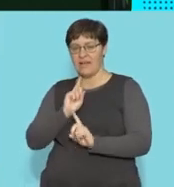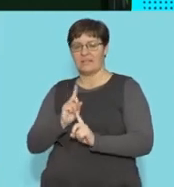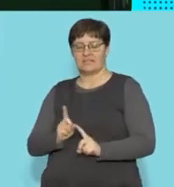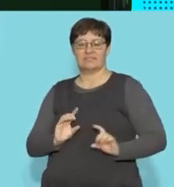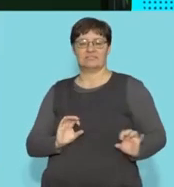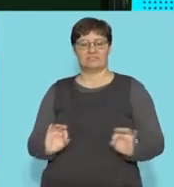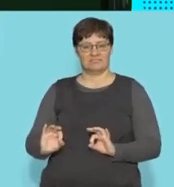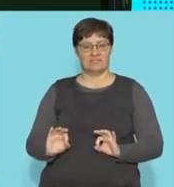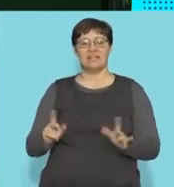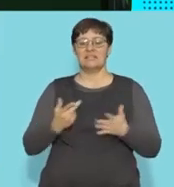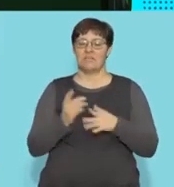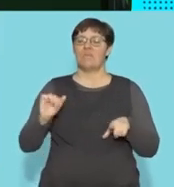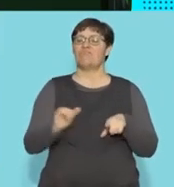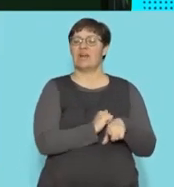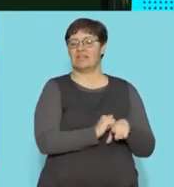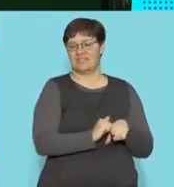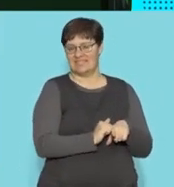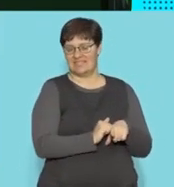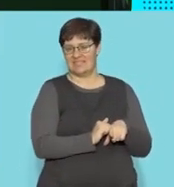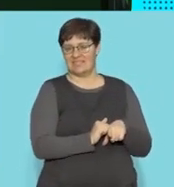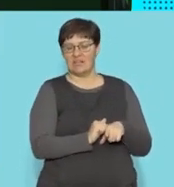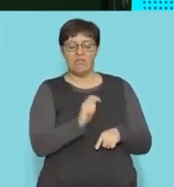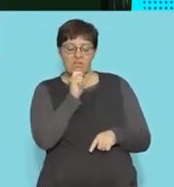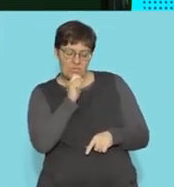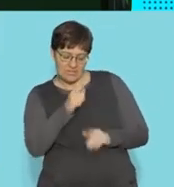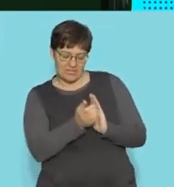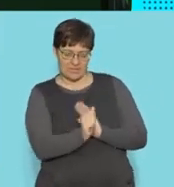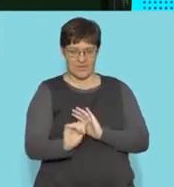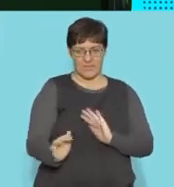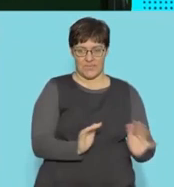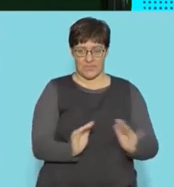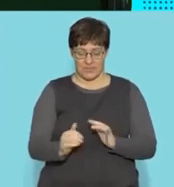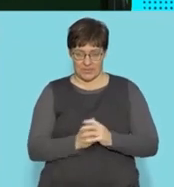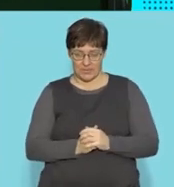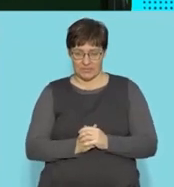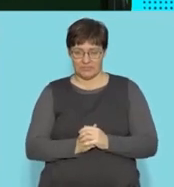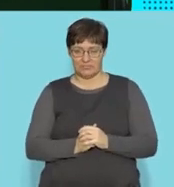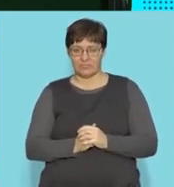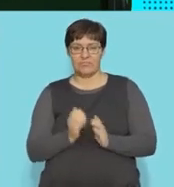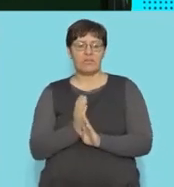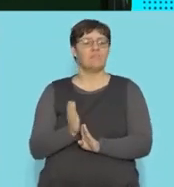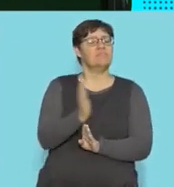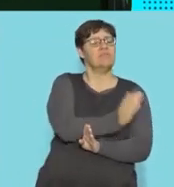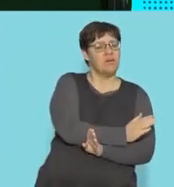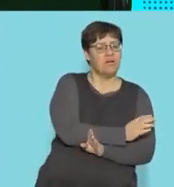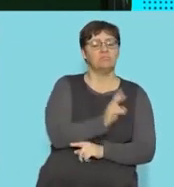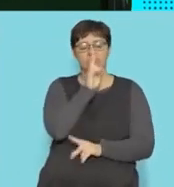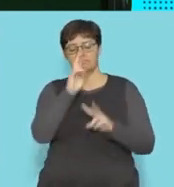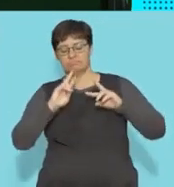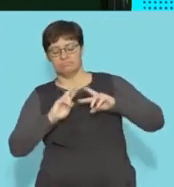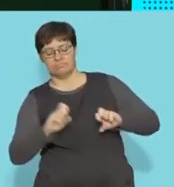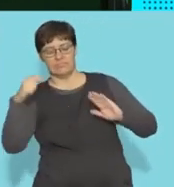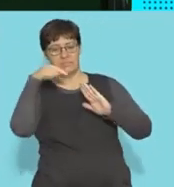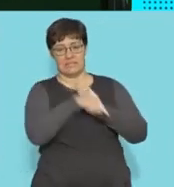questions as well as some practice at actually using those skills. Now, in our last lesson, I went into